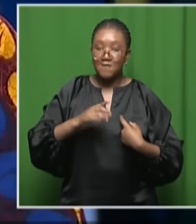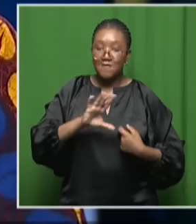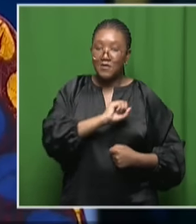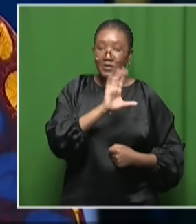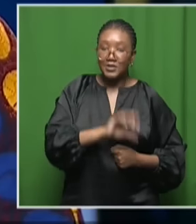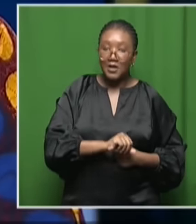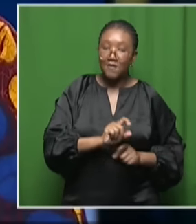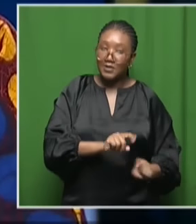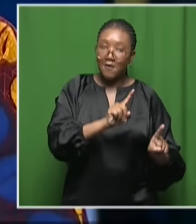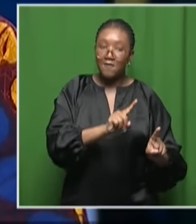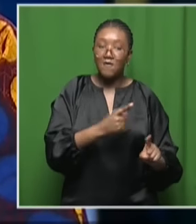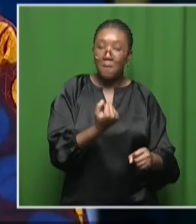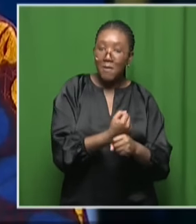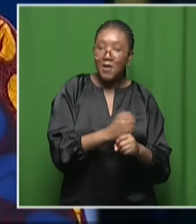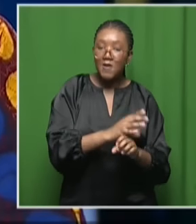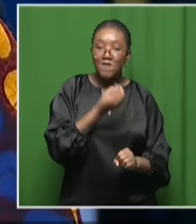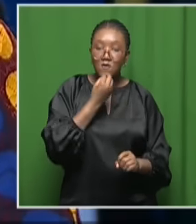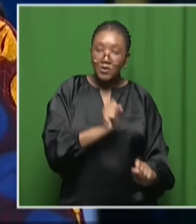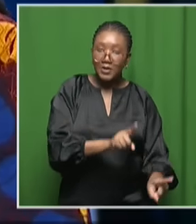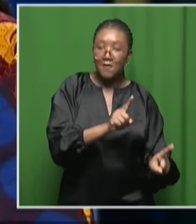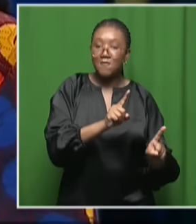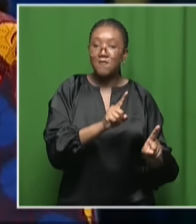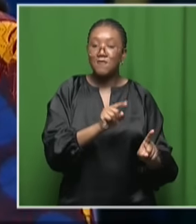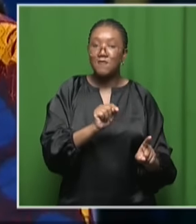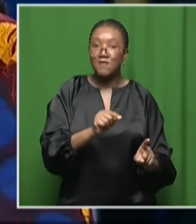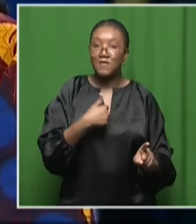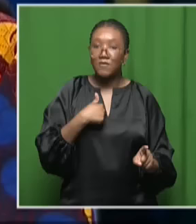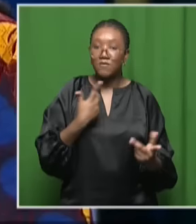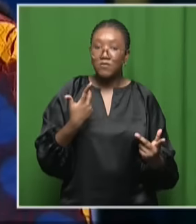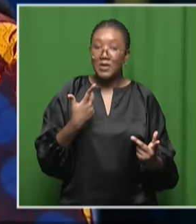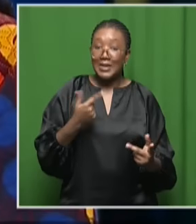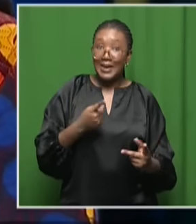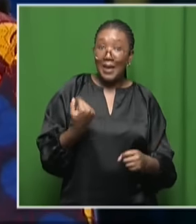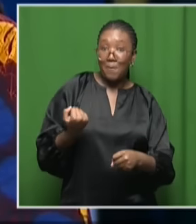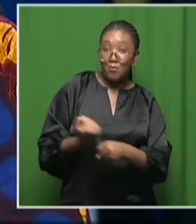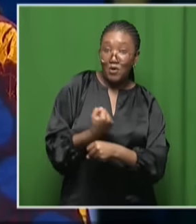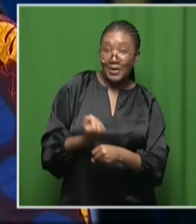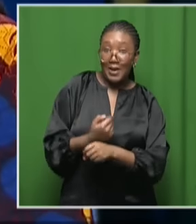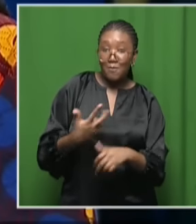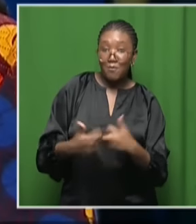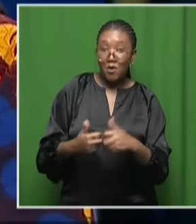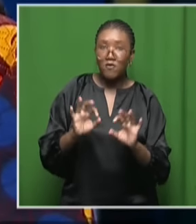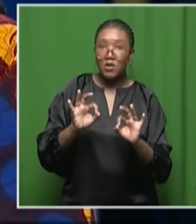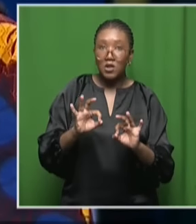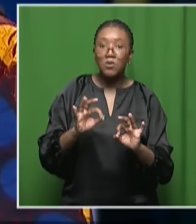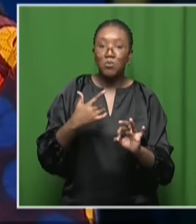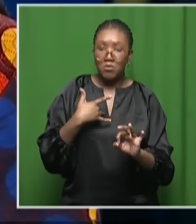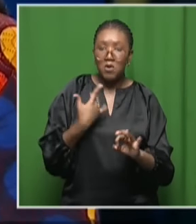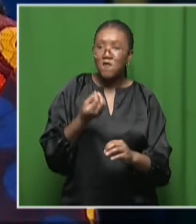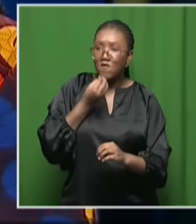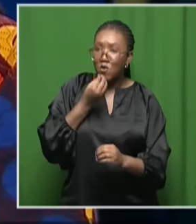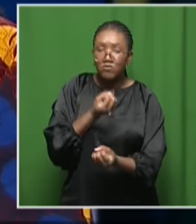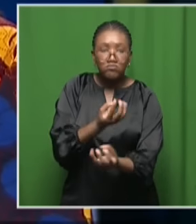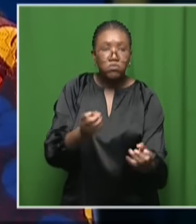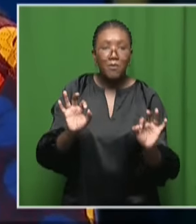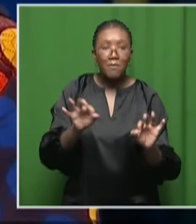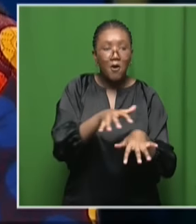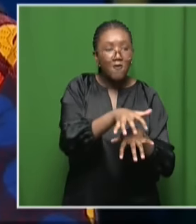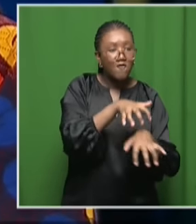is a distribution problem, actually, more than it is a production problem. That we produce enough food for ourselves and for